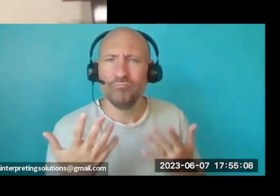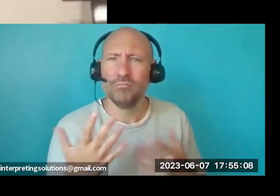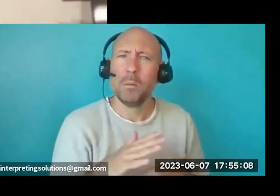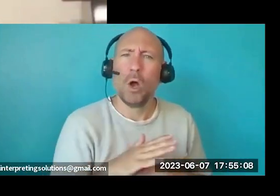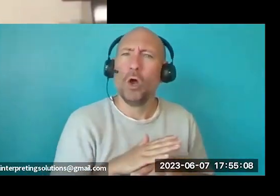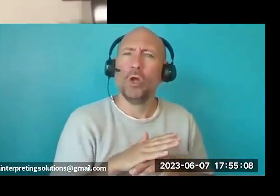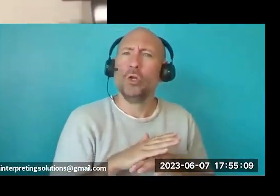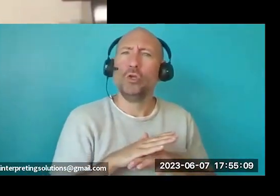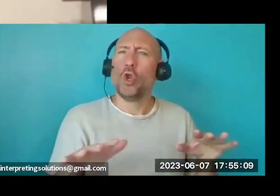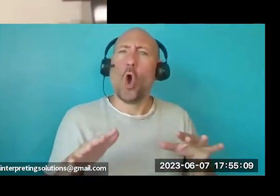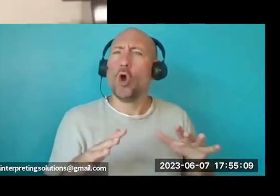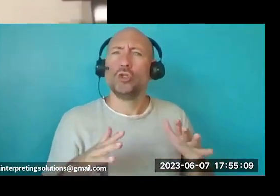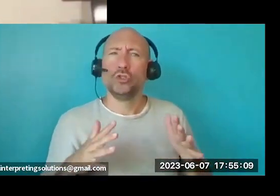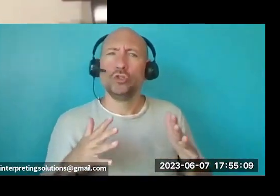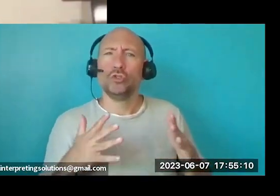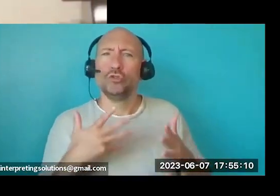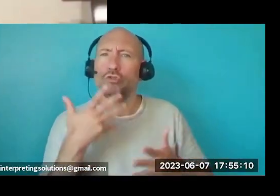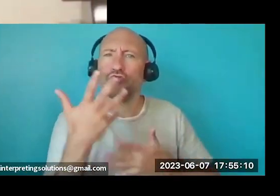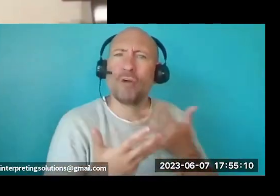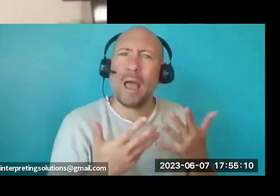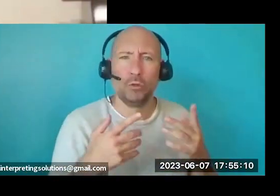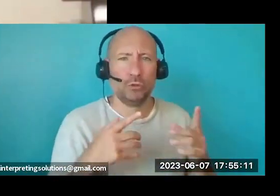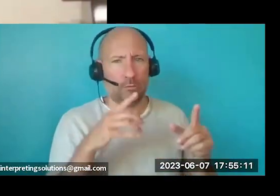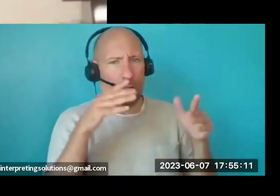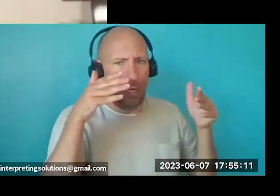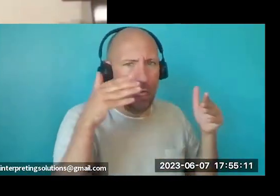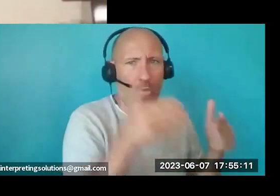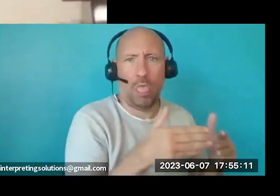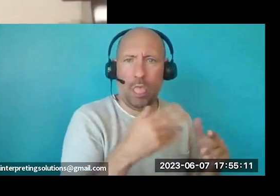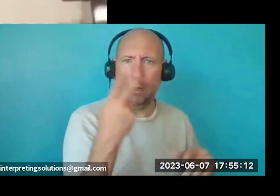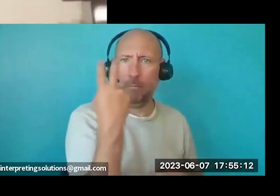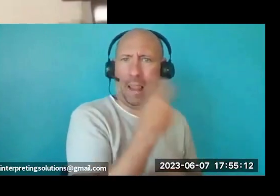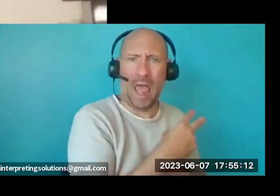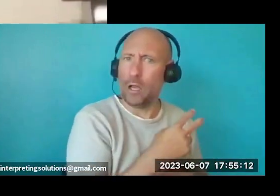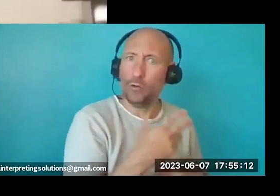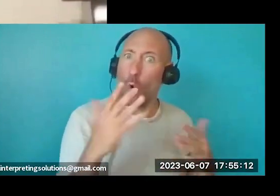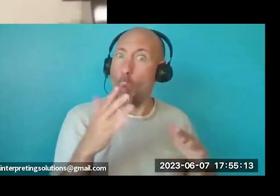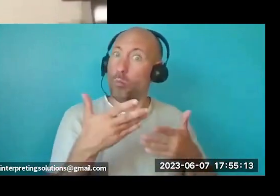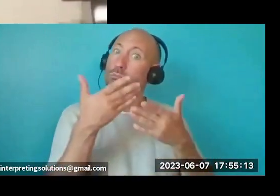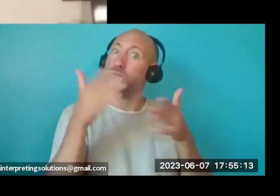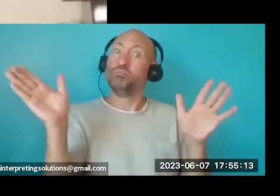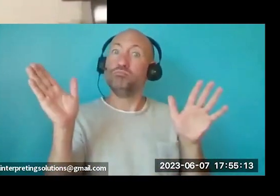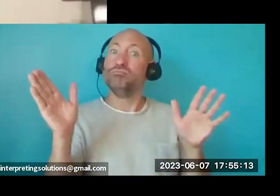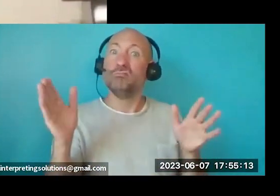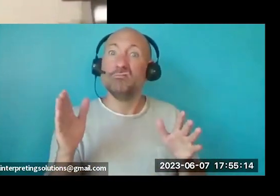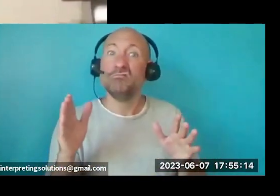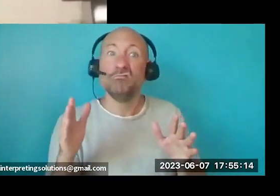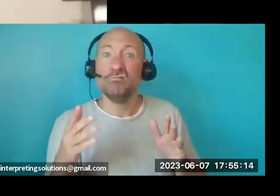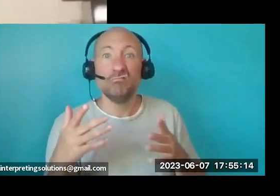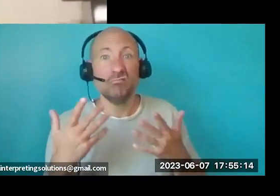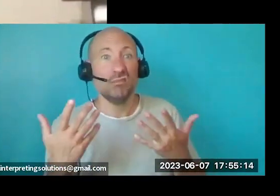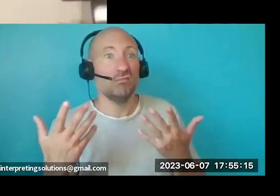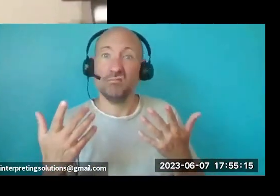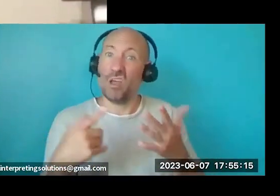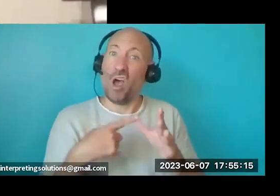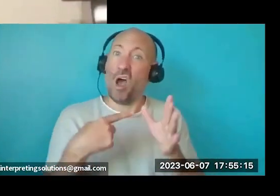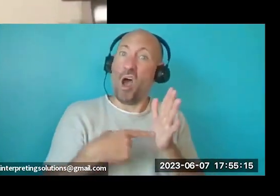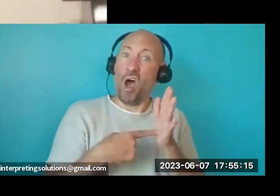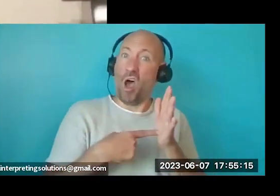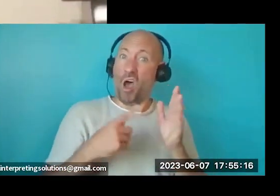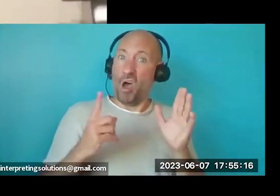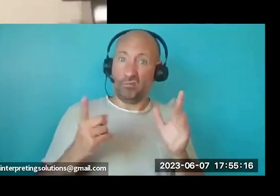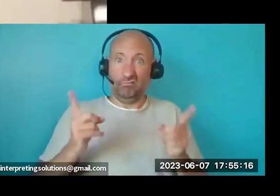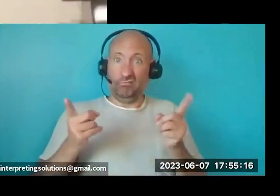description for the blind. It was not exclusively accessibility work. It was an artistic work, which